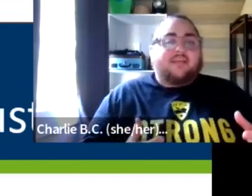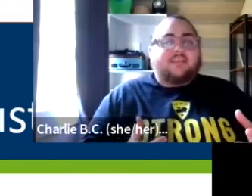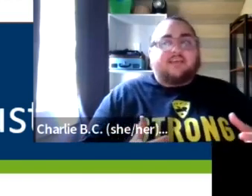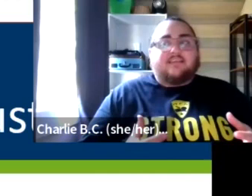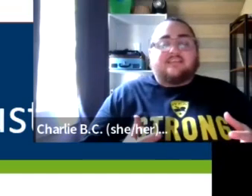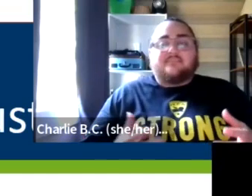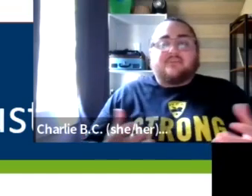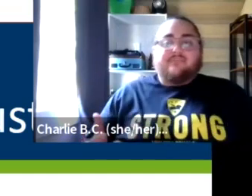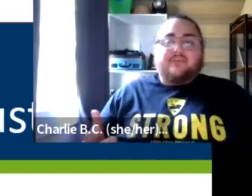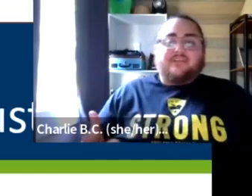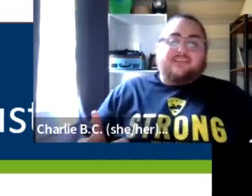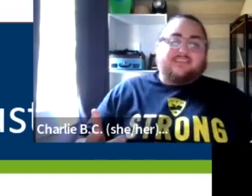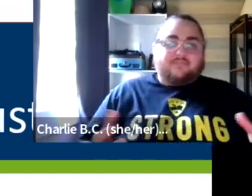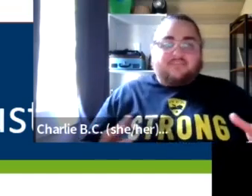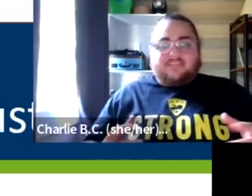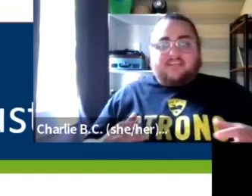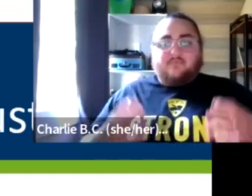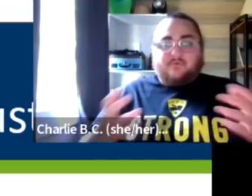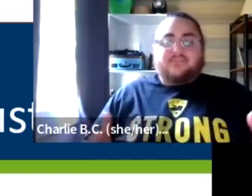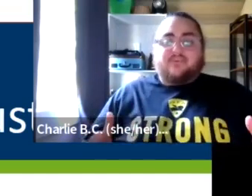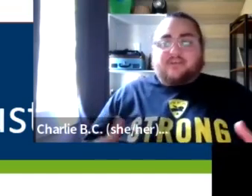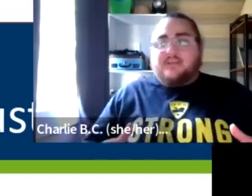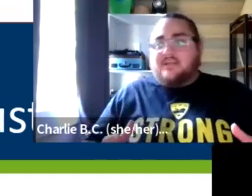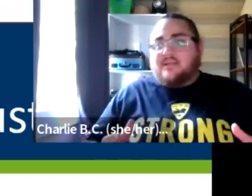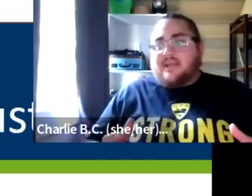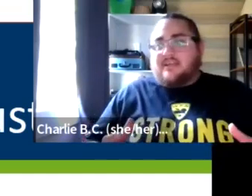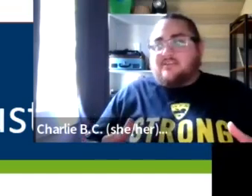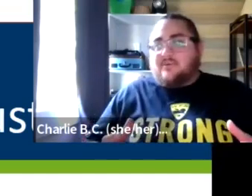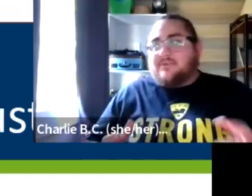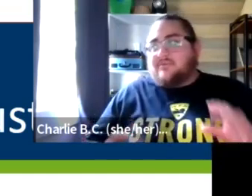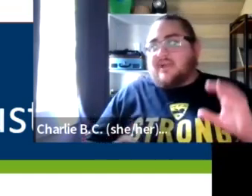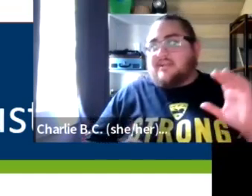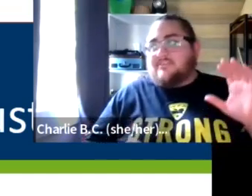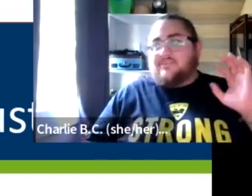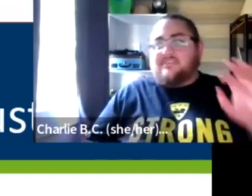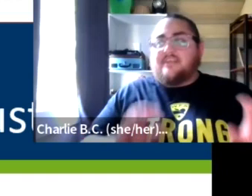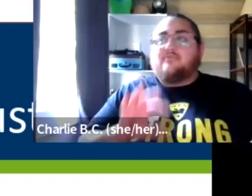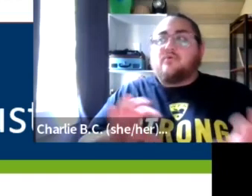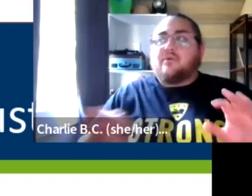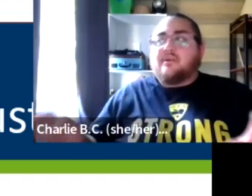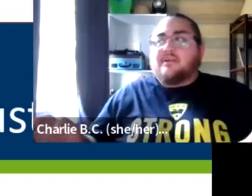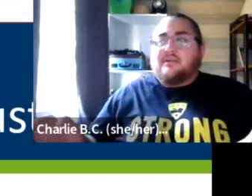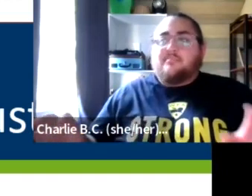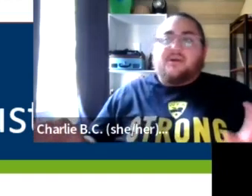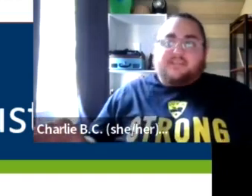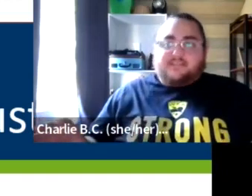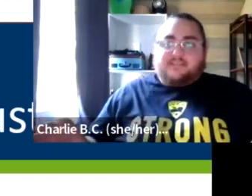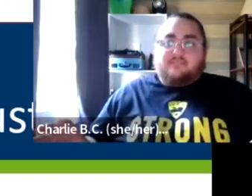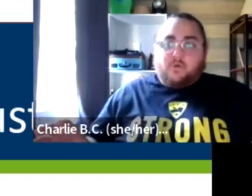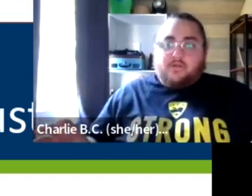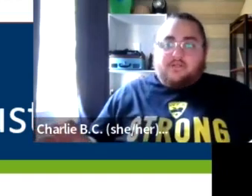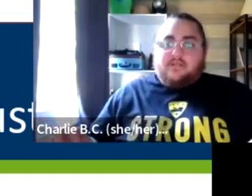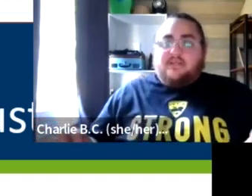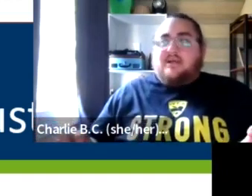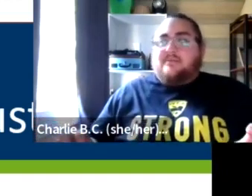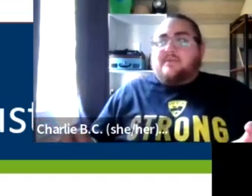We understand that that's a big feat in itself. So that's kind of where we're starting. And the way we do that is through these kind of 4 buckets